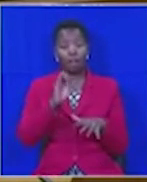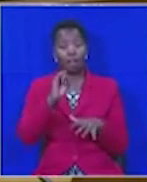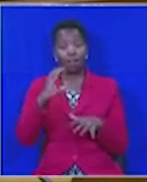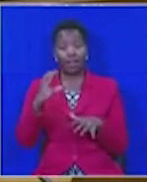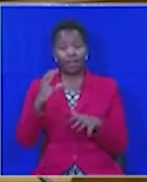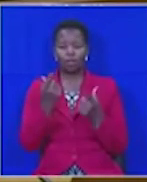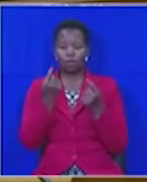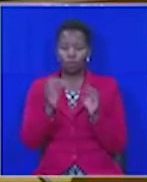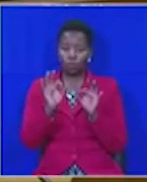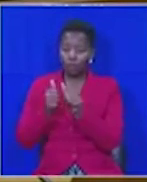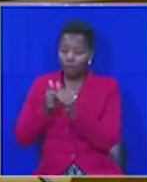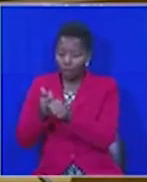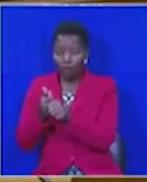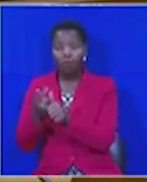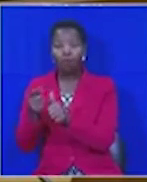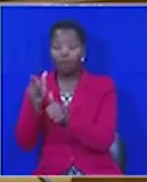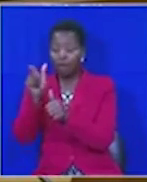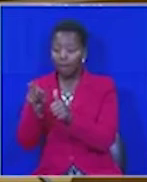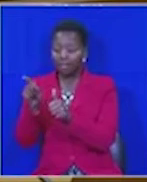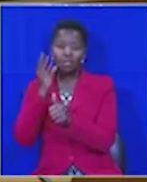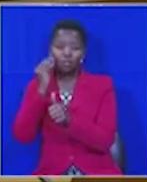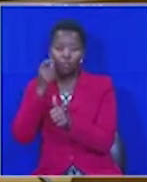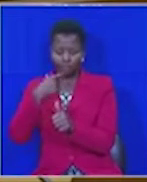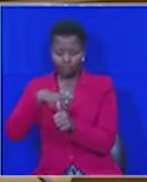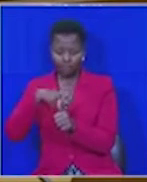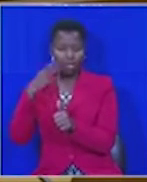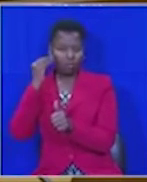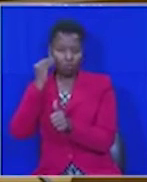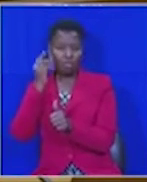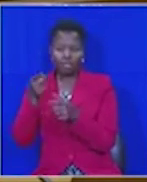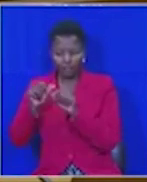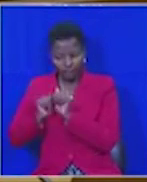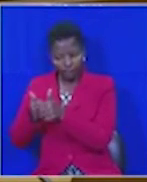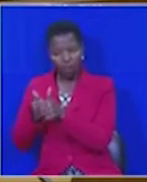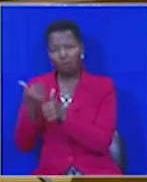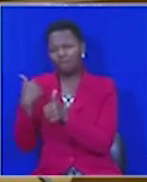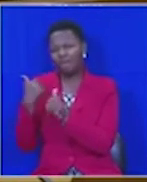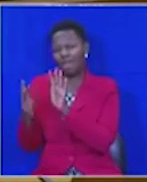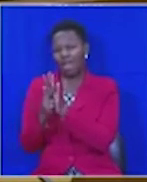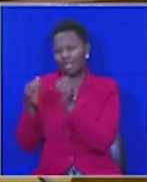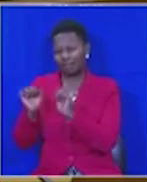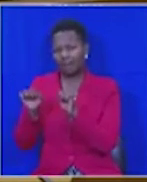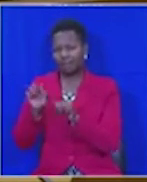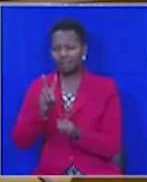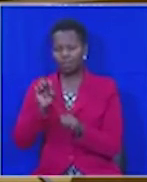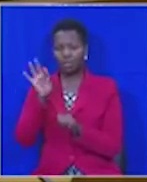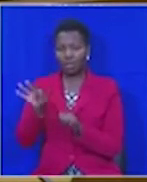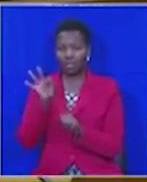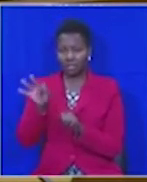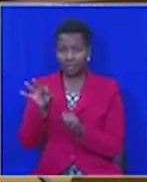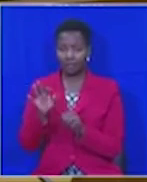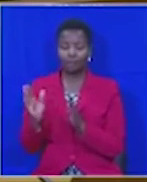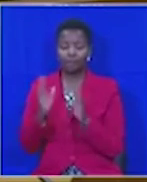consistent with the Protection of Personal Information Act 2013. It's also important to understand